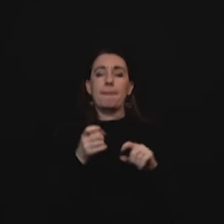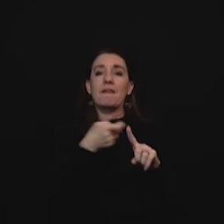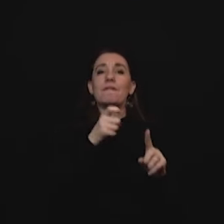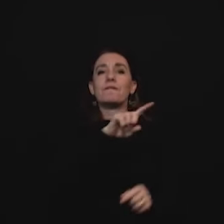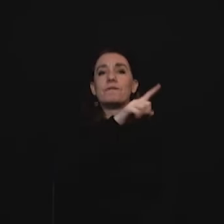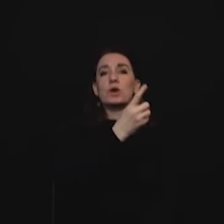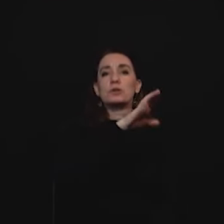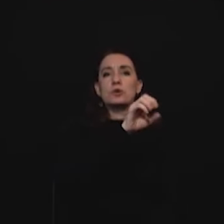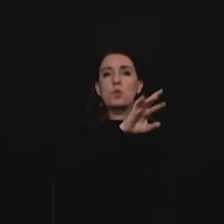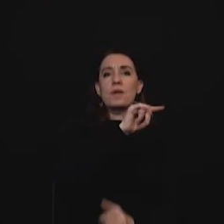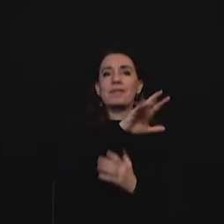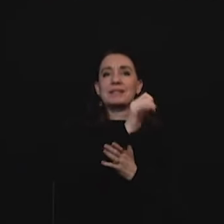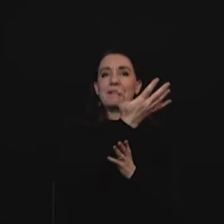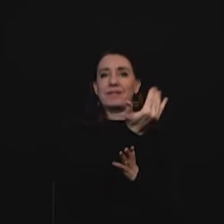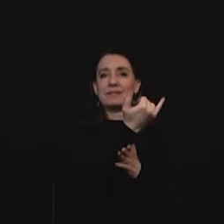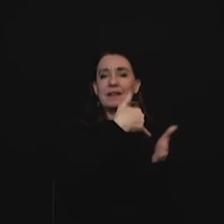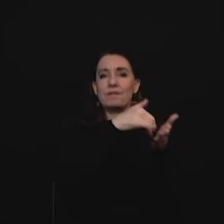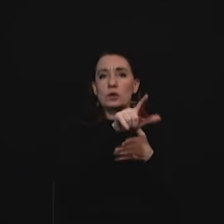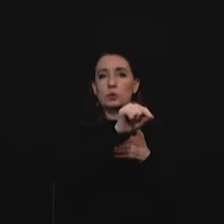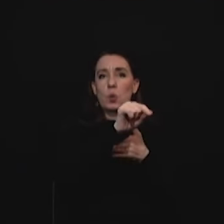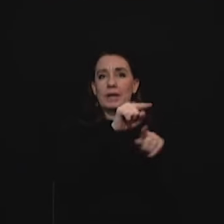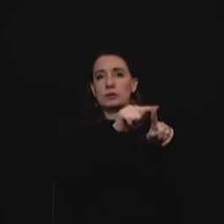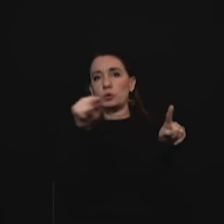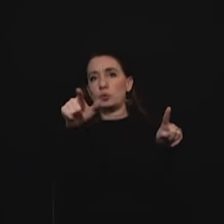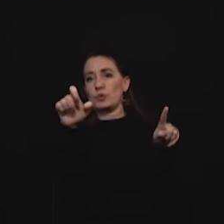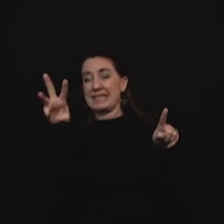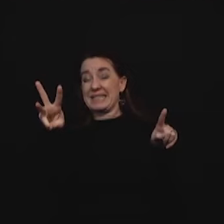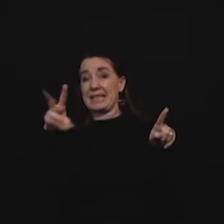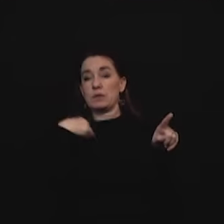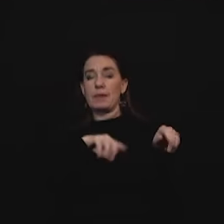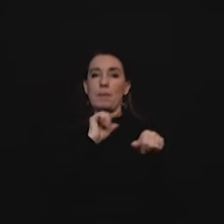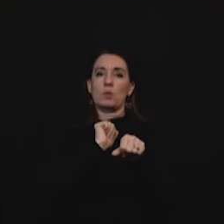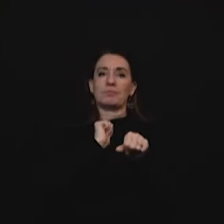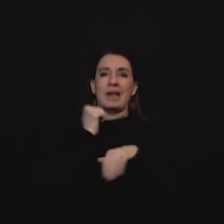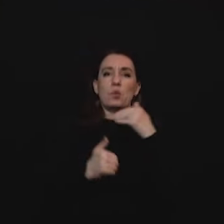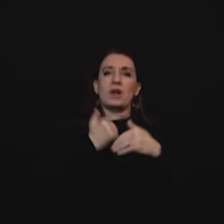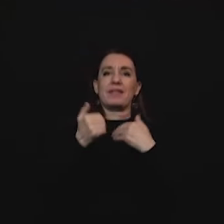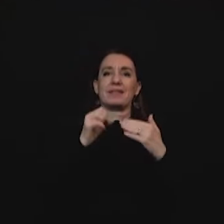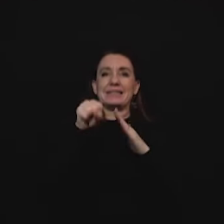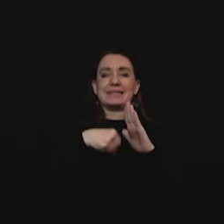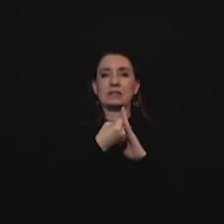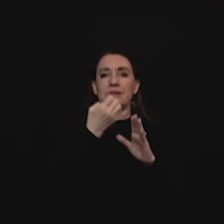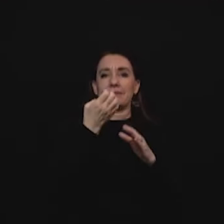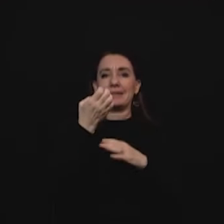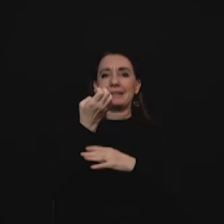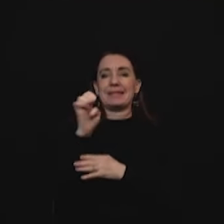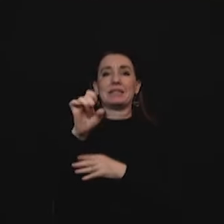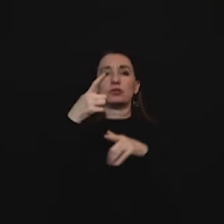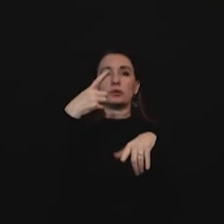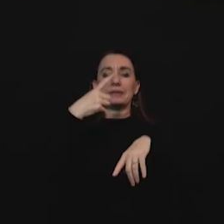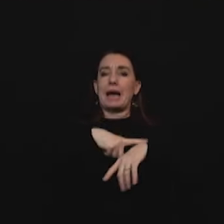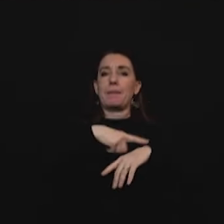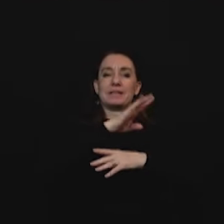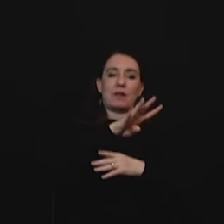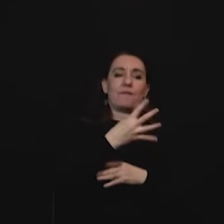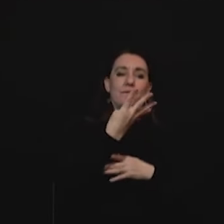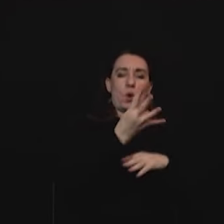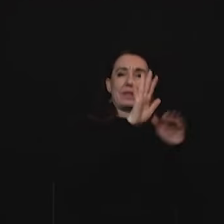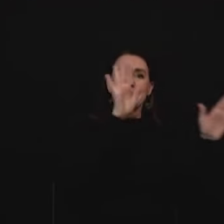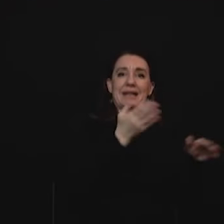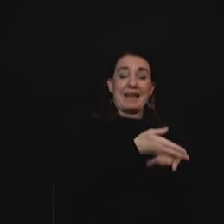Corinthians 15, starting with verse 20 through 26, we've been working our way in this season of Eastertide. Today is the fourth Sunday after Easter,